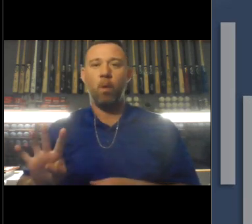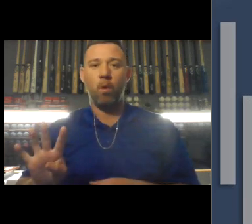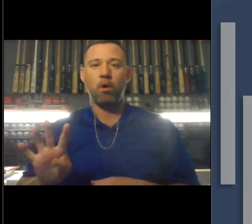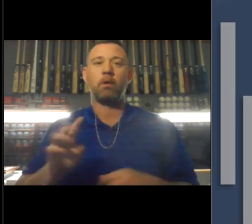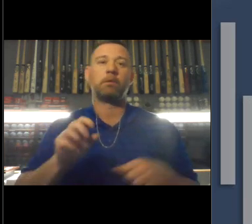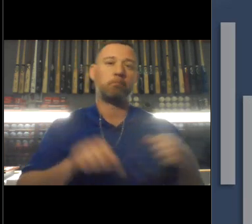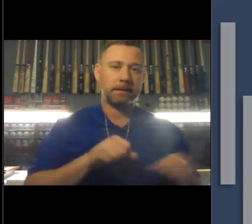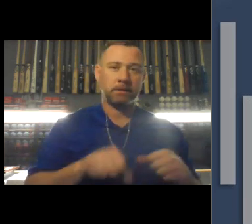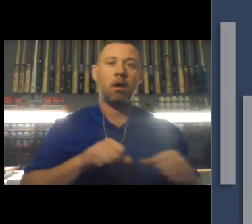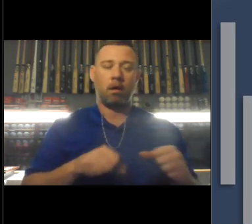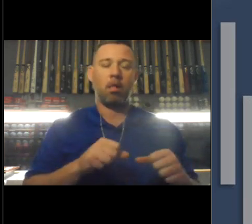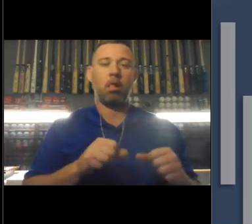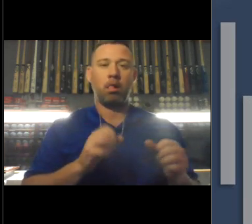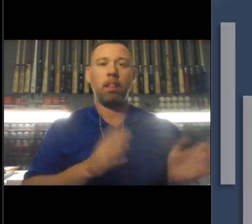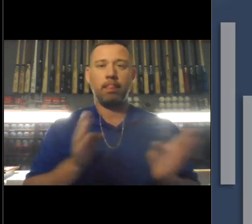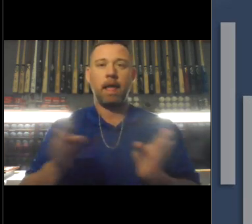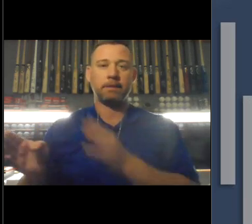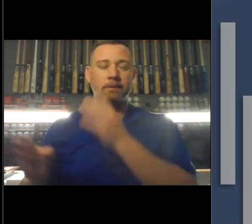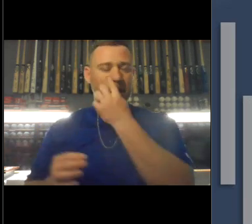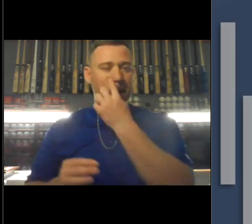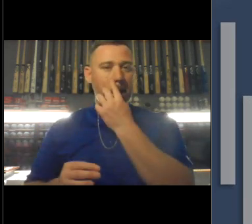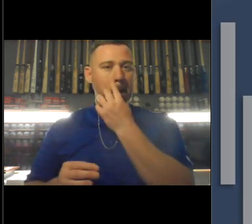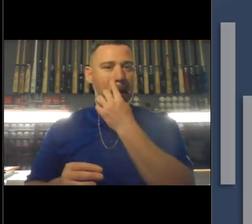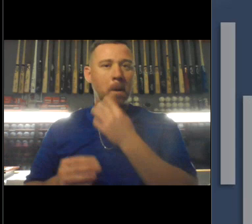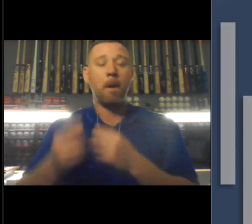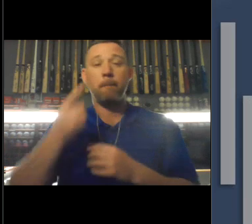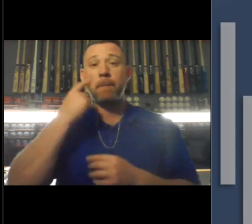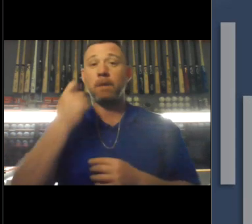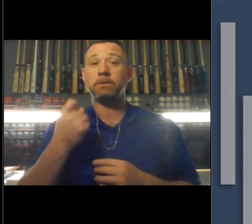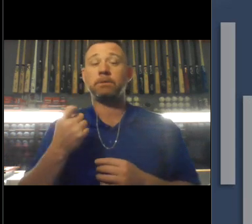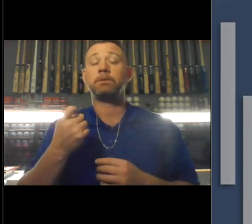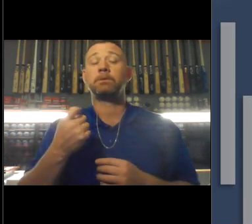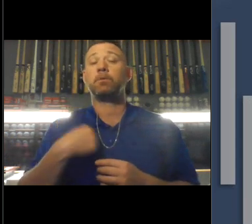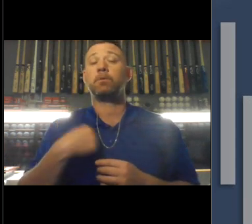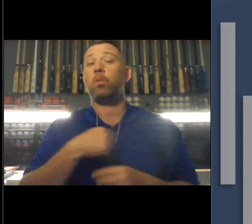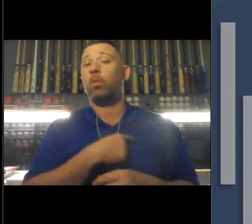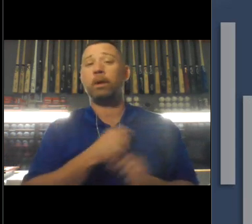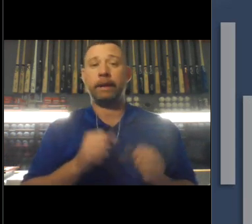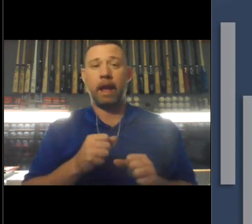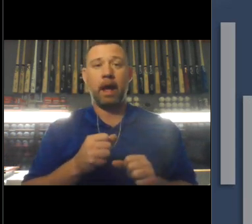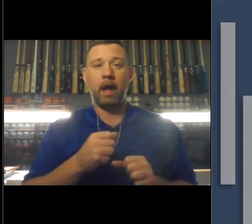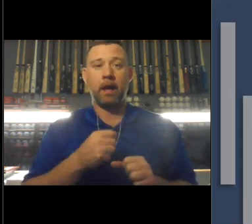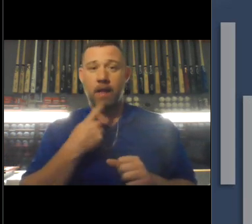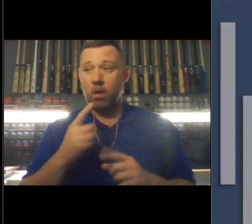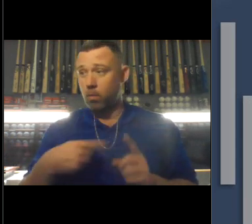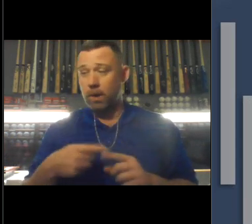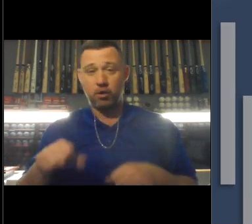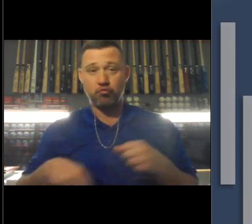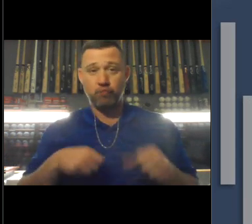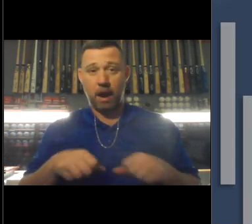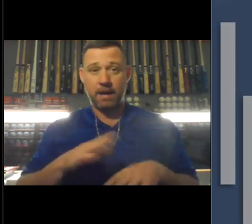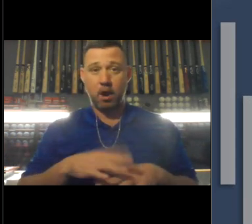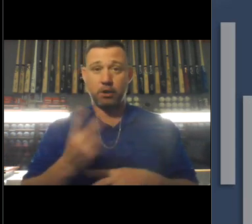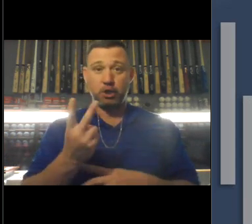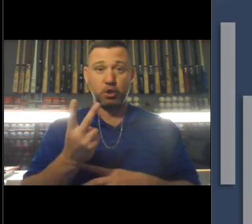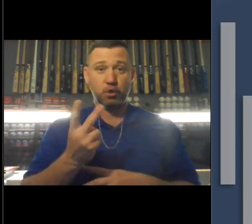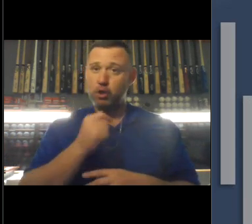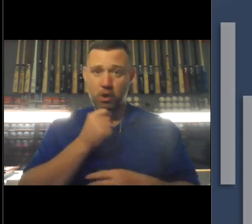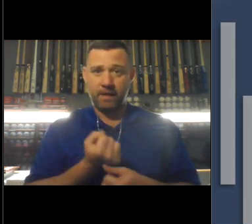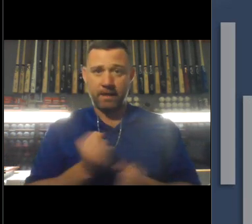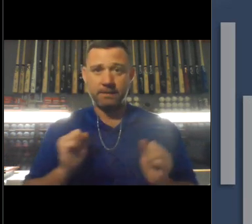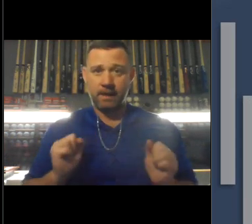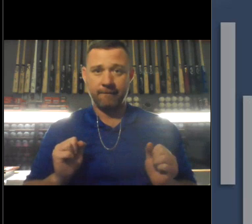bicycle lanes? Because we can just tell that when you're riding on a 2, you don't feel as safe